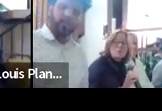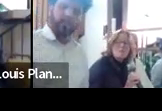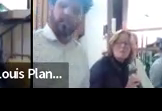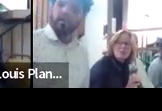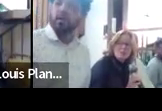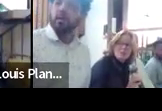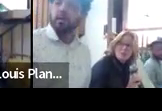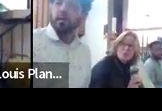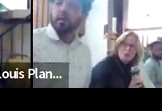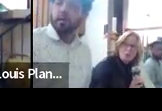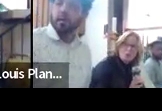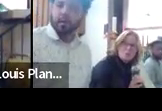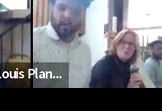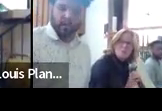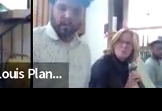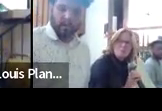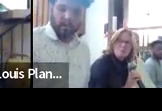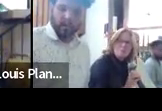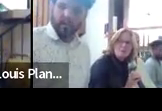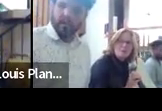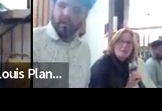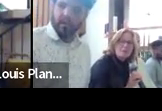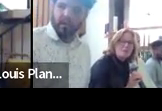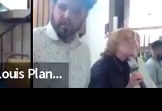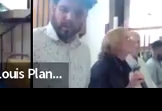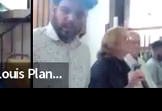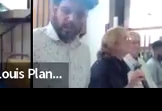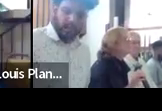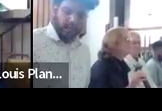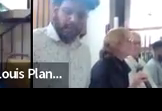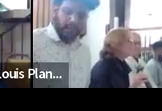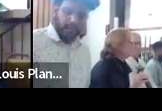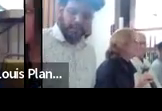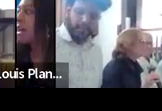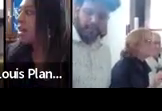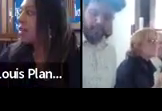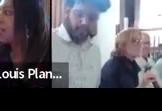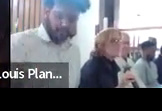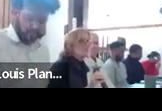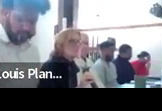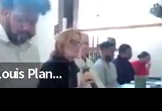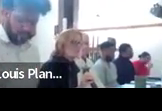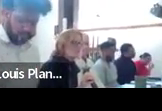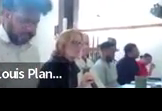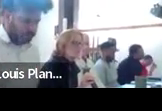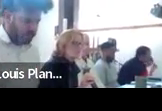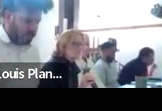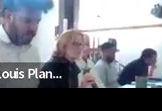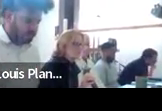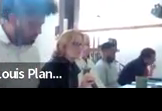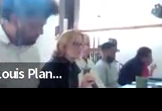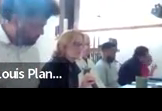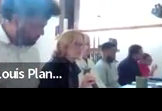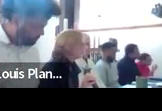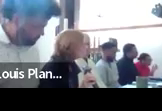Commissioner Fowler. Call the roll. Alderwoman Sawyer. Aye. Commissioner